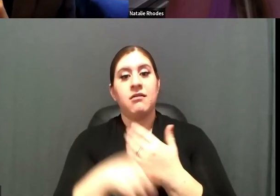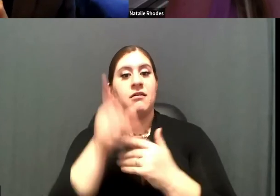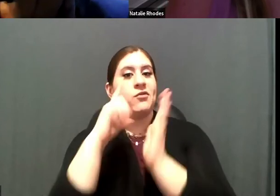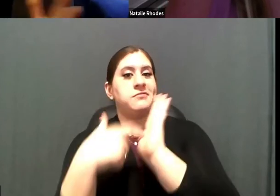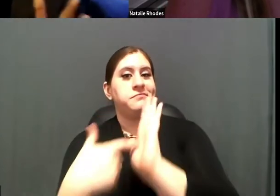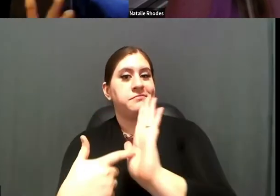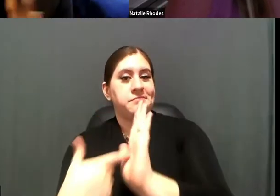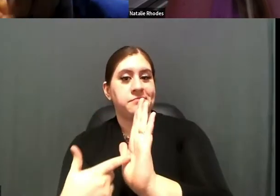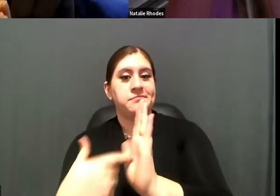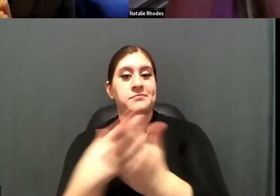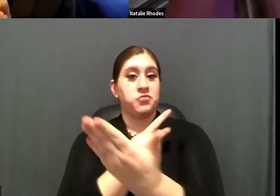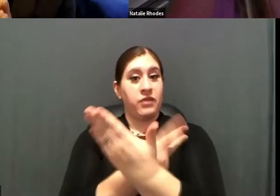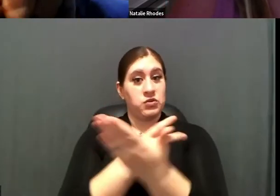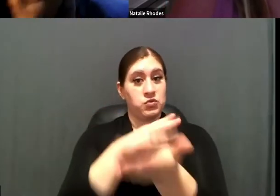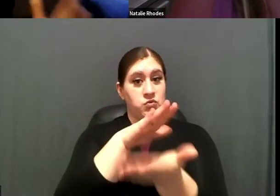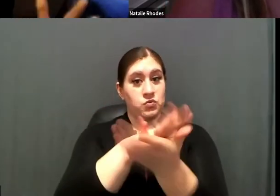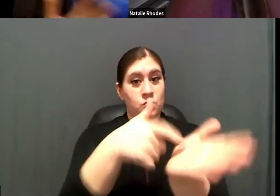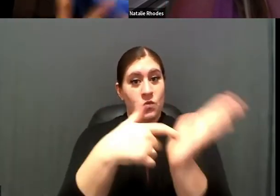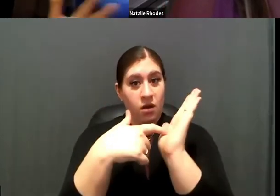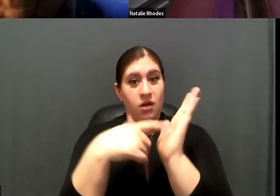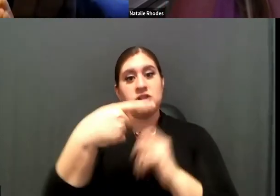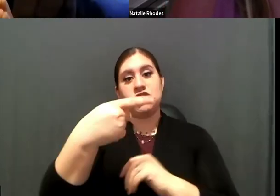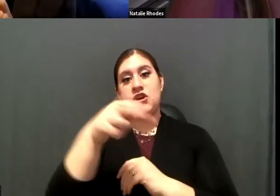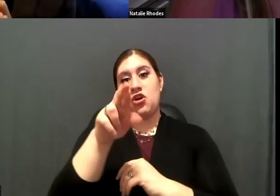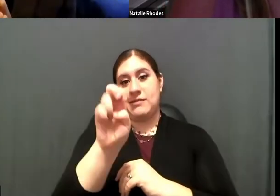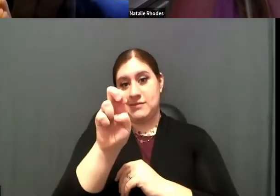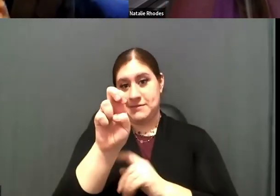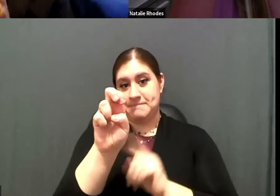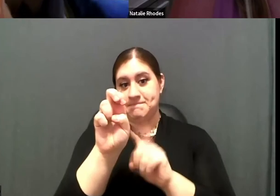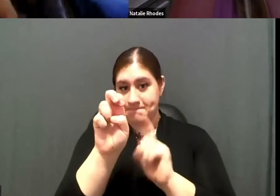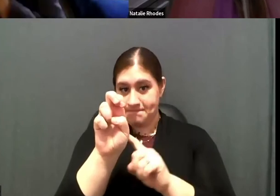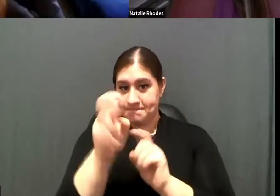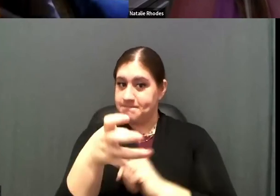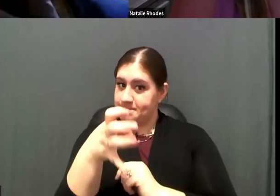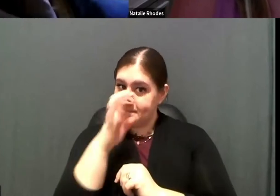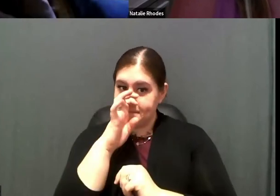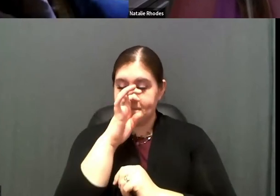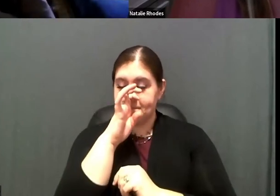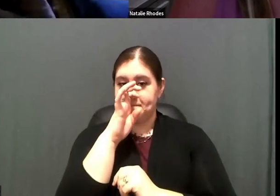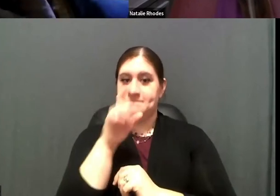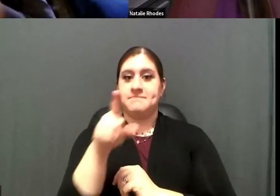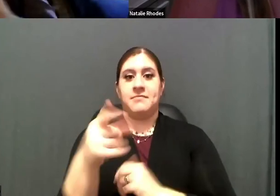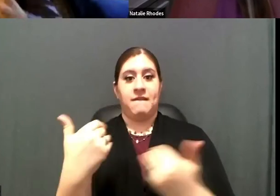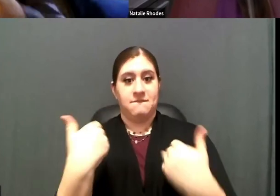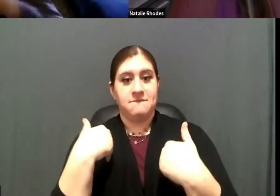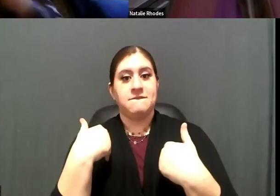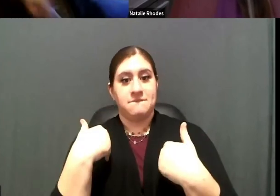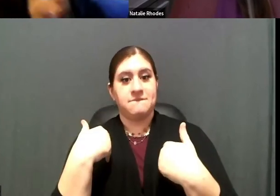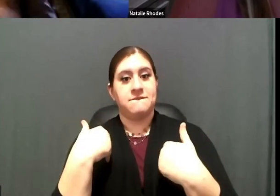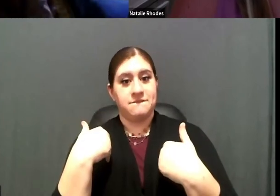example, graduate school requires a GRE. They have a computation